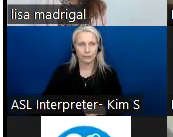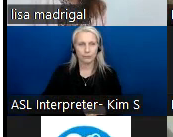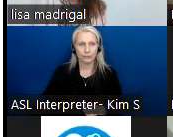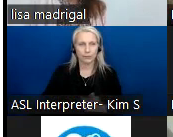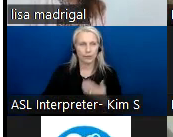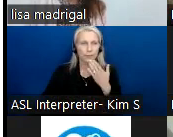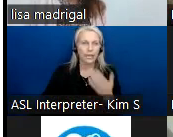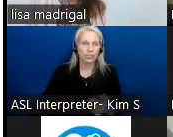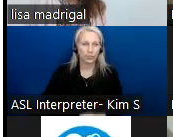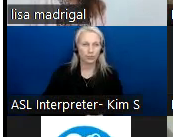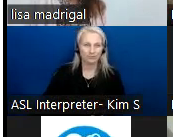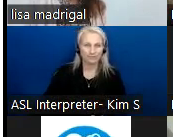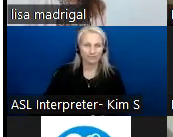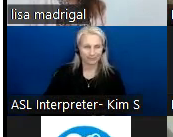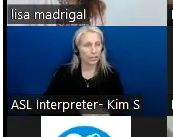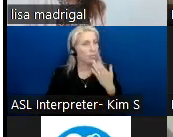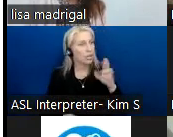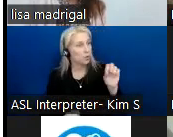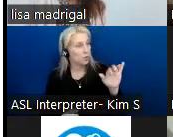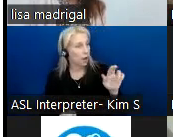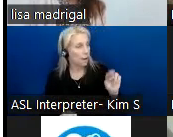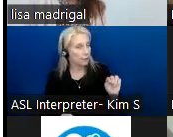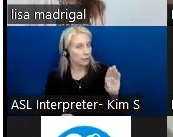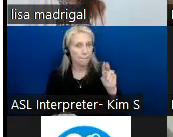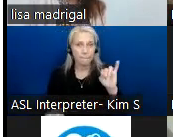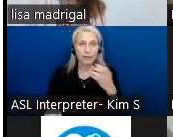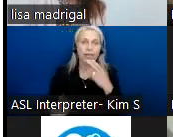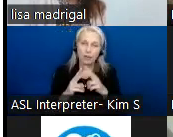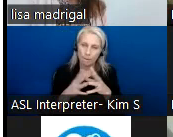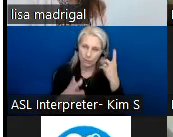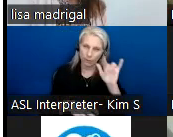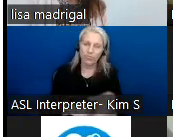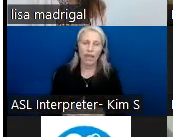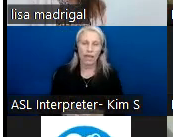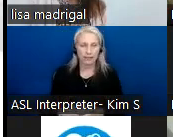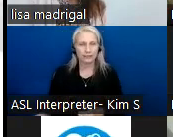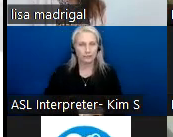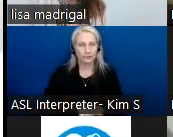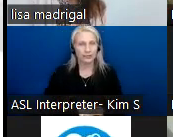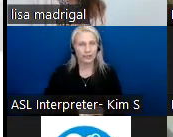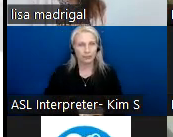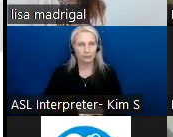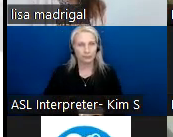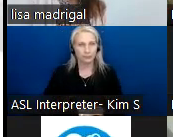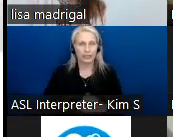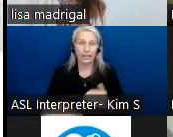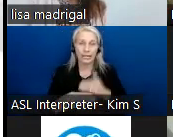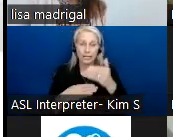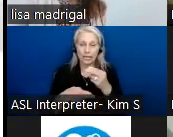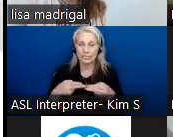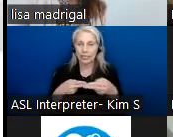Thank you. Thank you, Robin and Bonnie, very much for that. We can go to the next